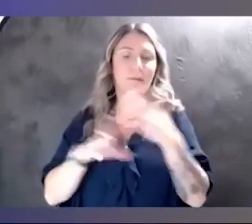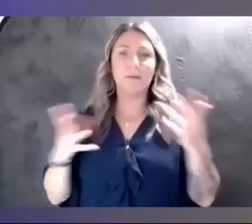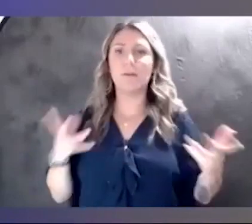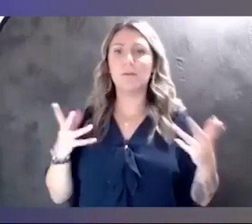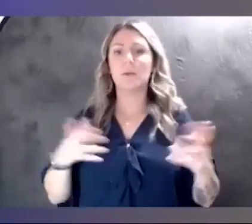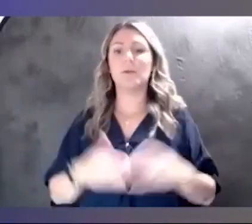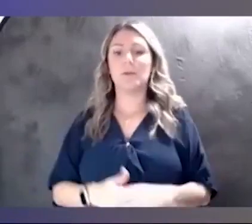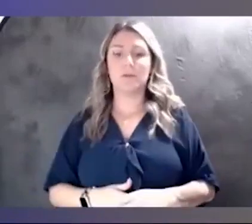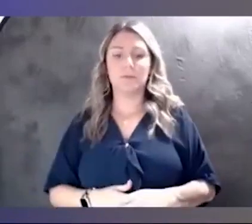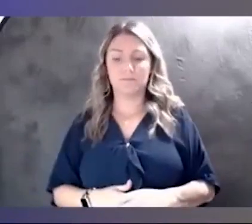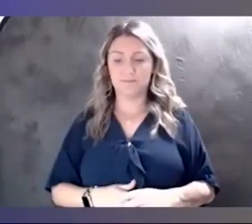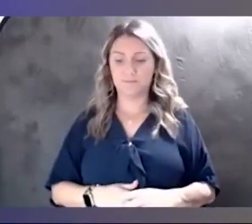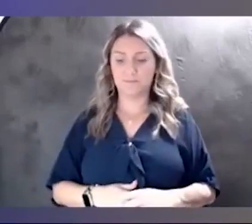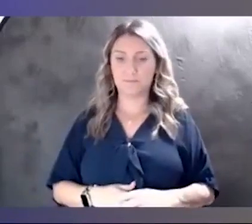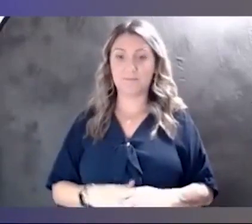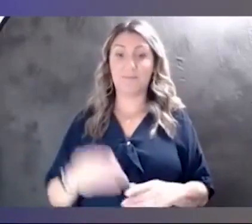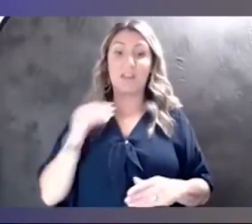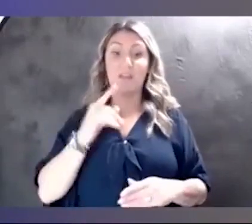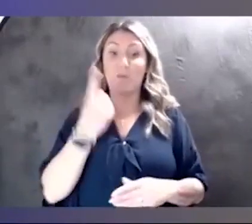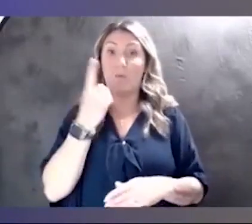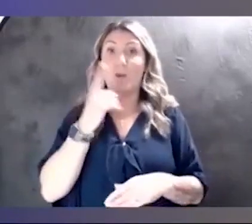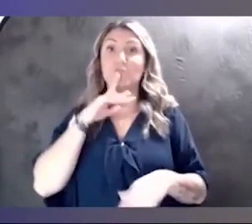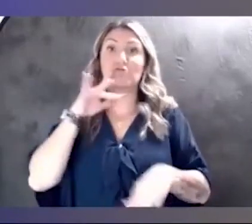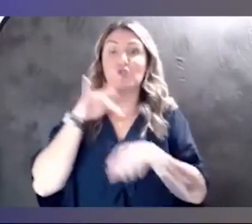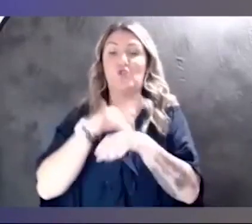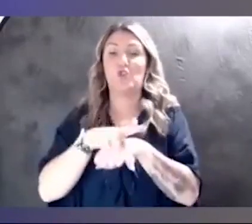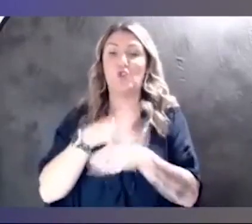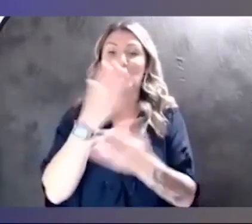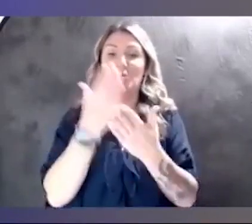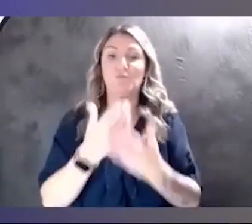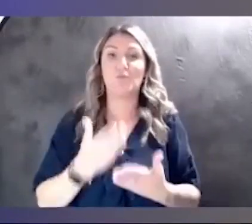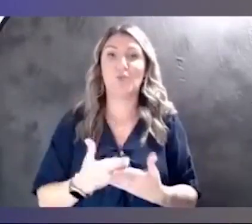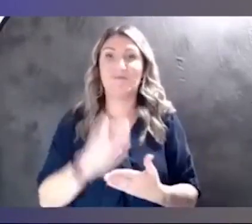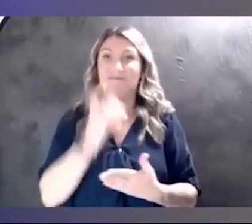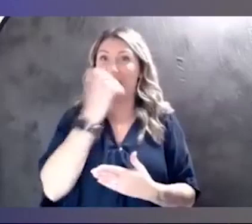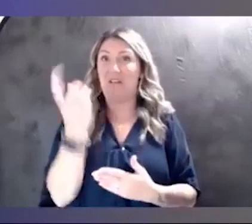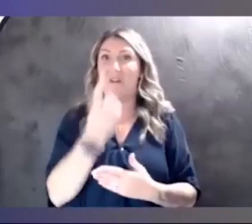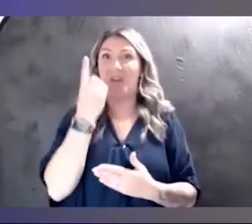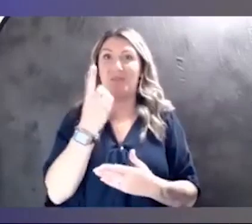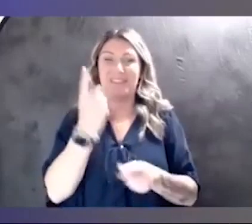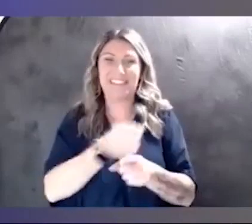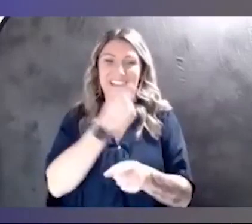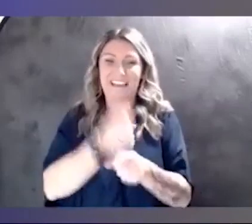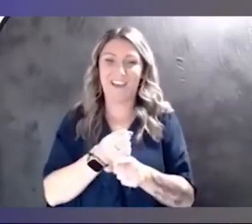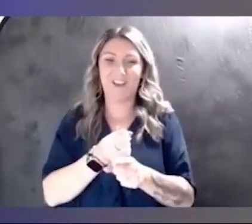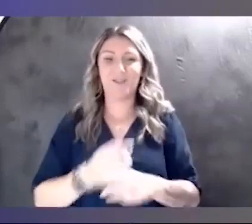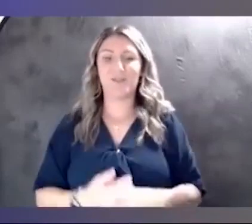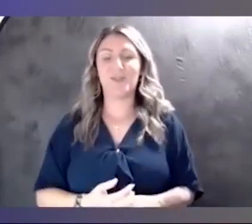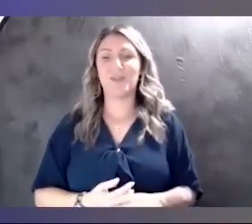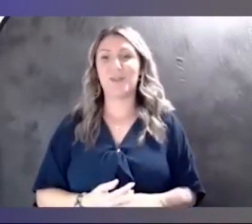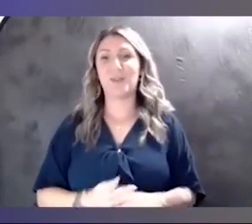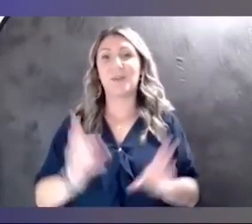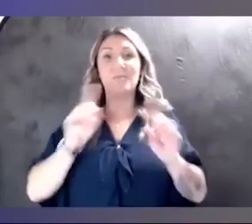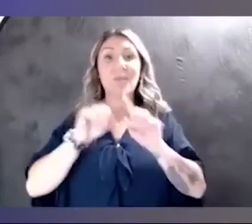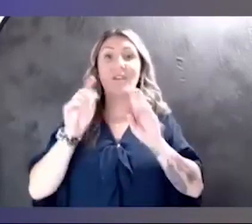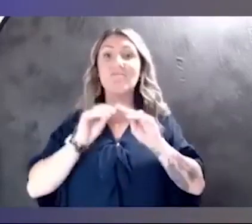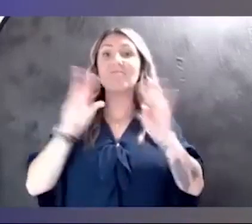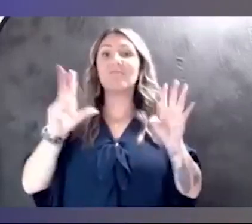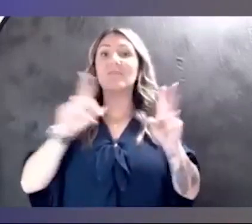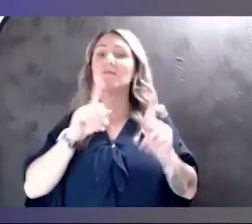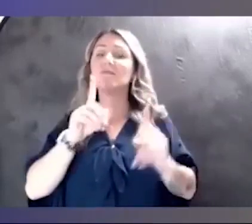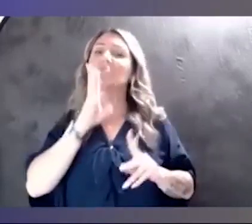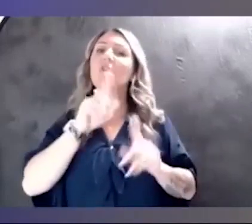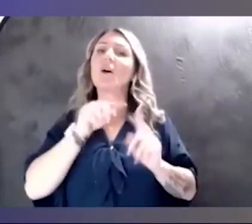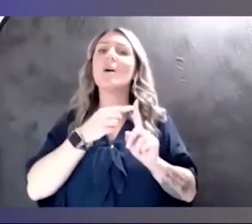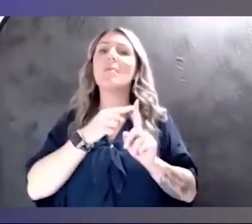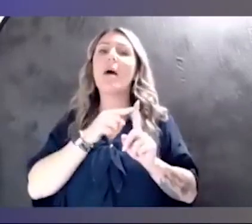even the ones early on proved to be not always really accurate. But obviously, we talk a lot about the saliva test because it's so